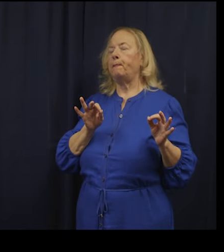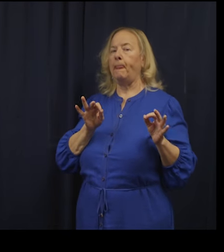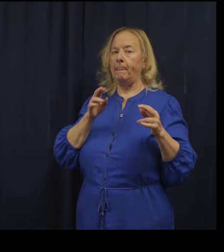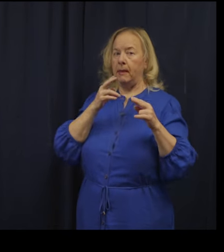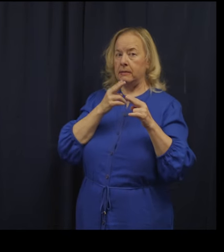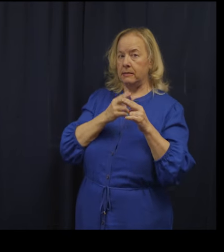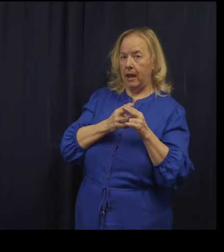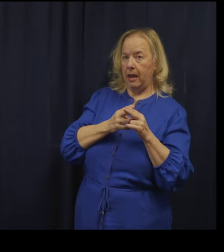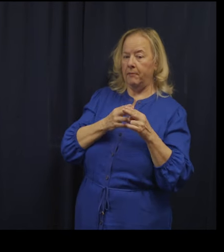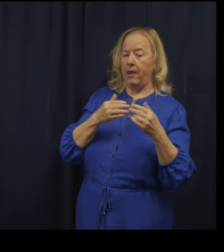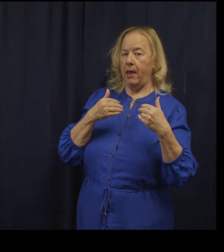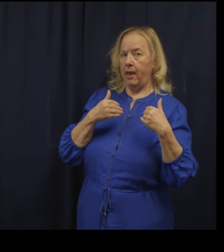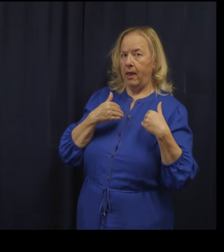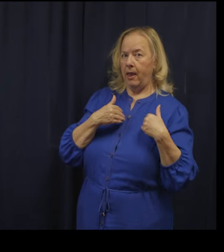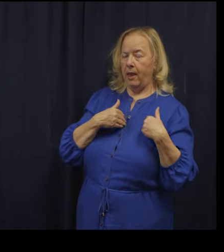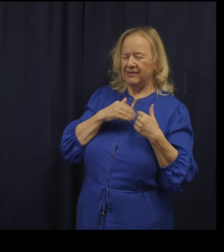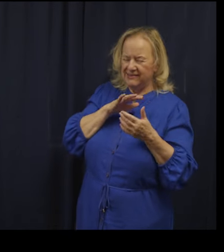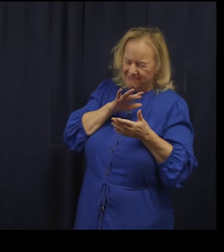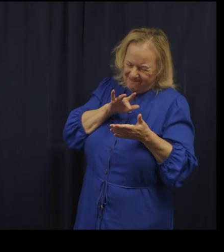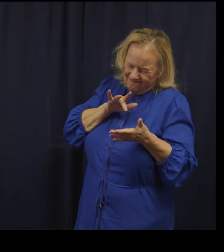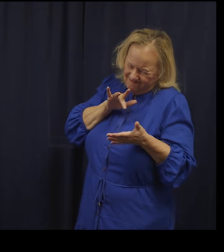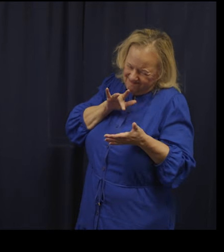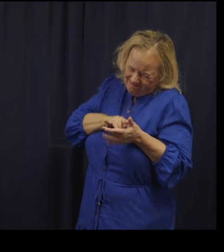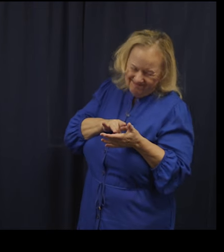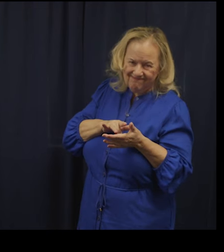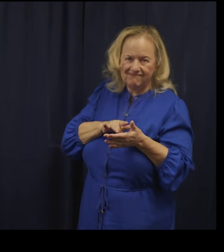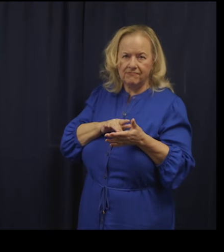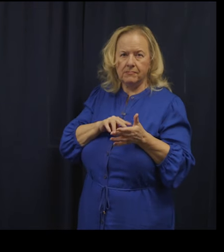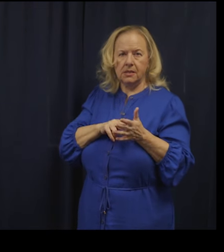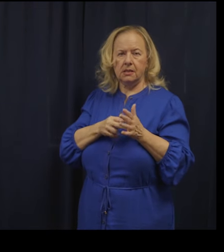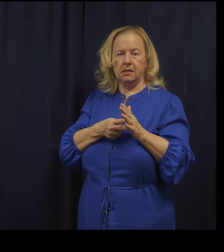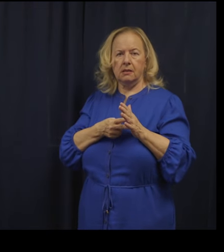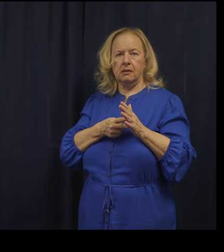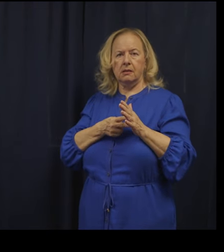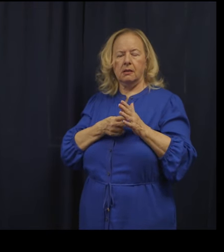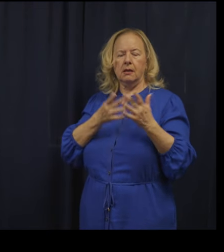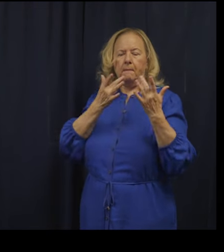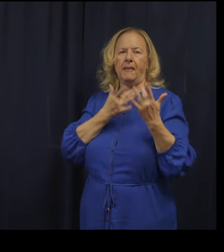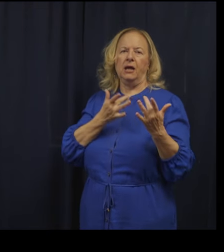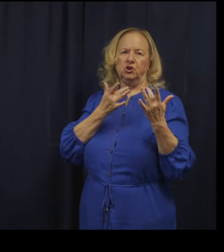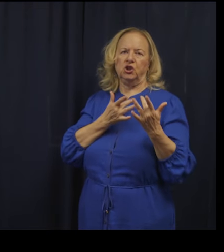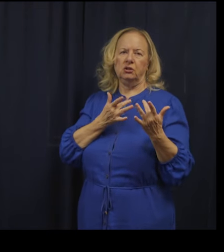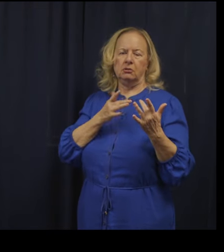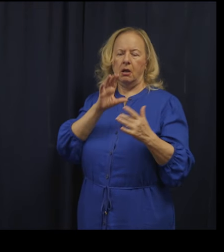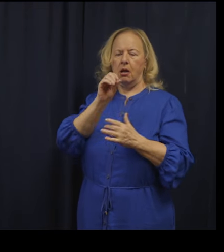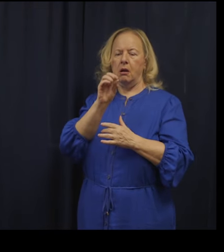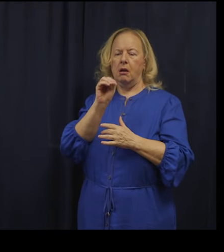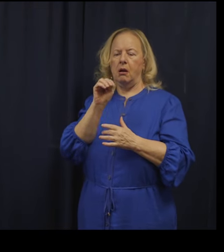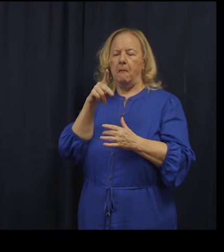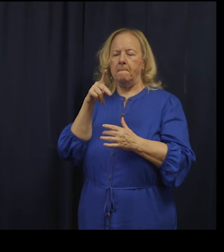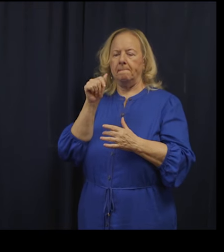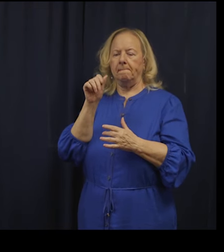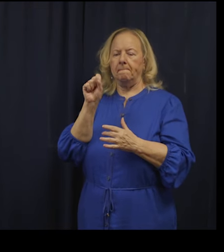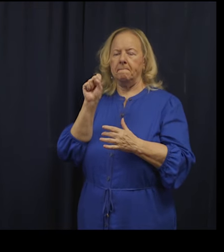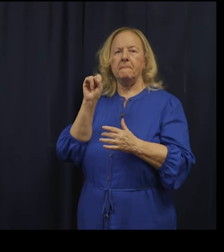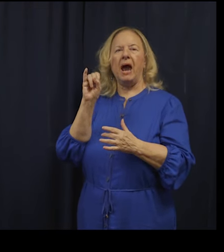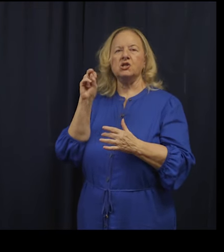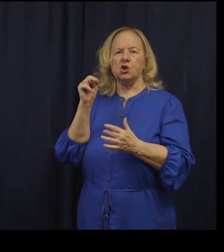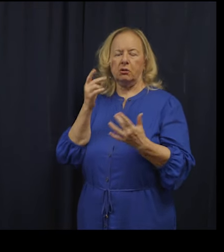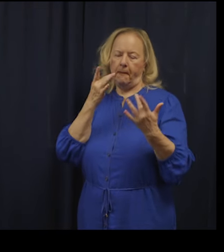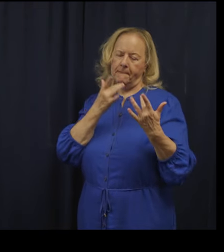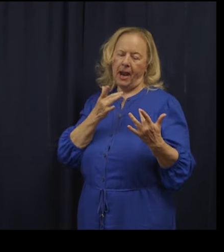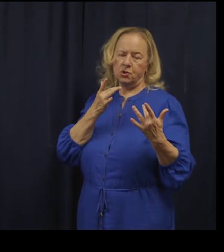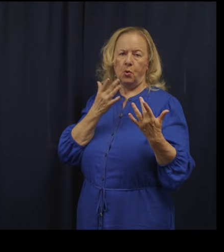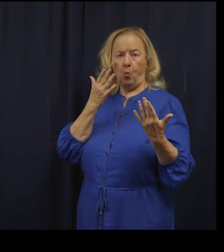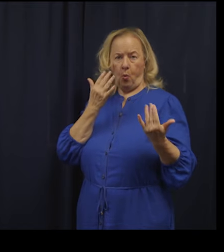This name has at the core of the meaning is compassion. That's what this name means.